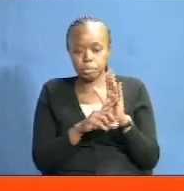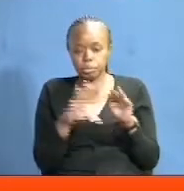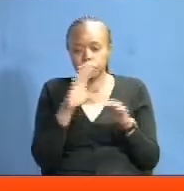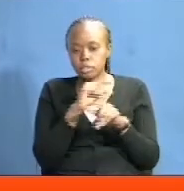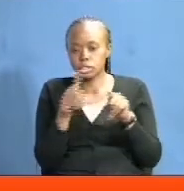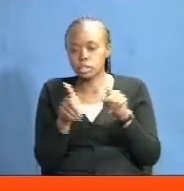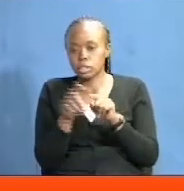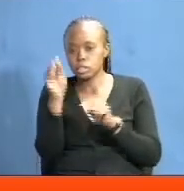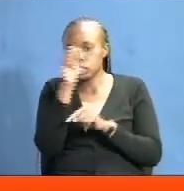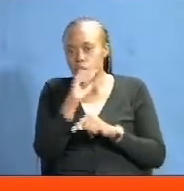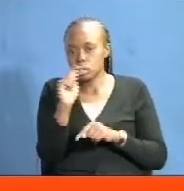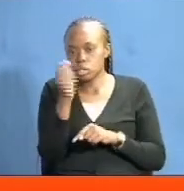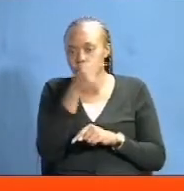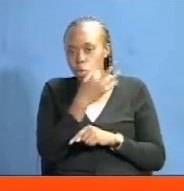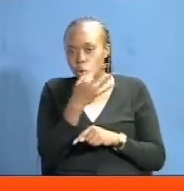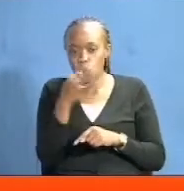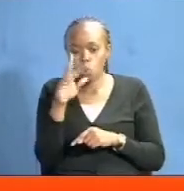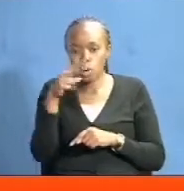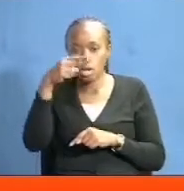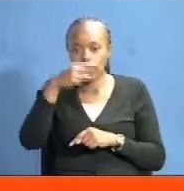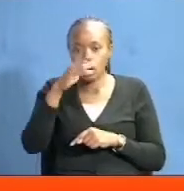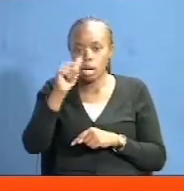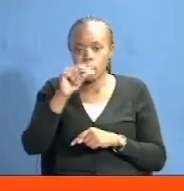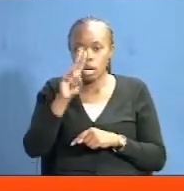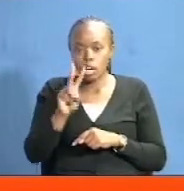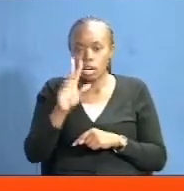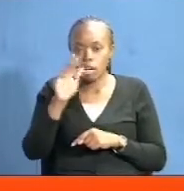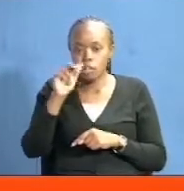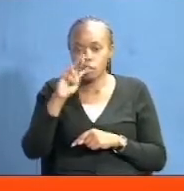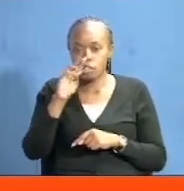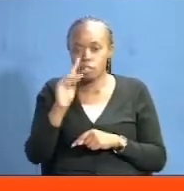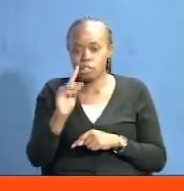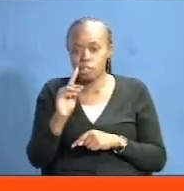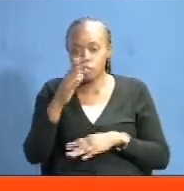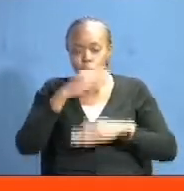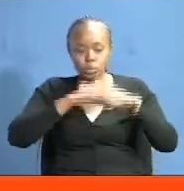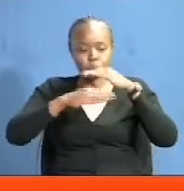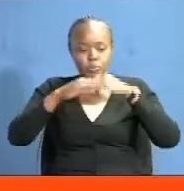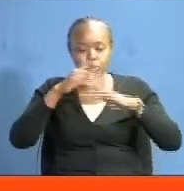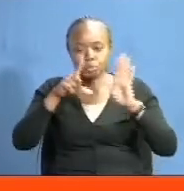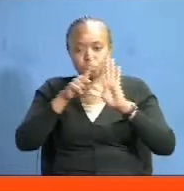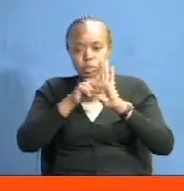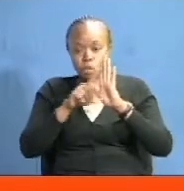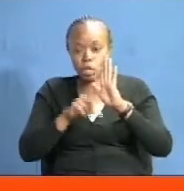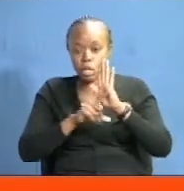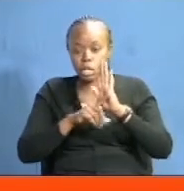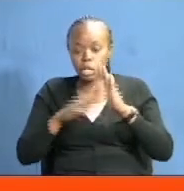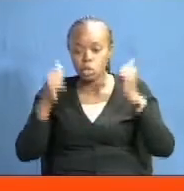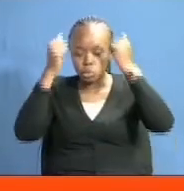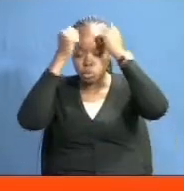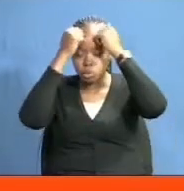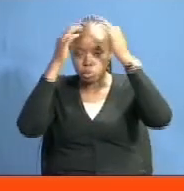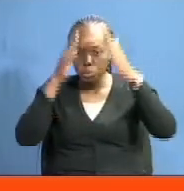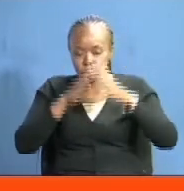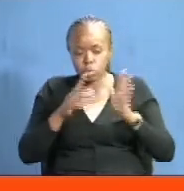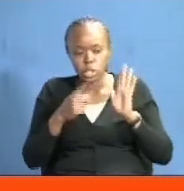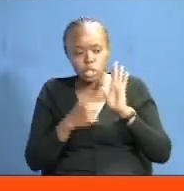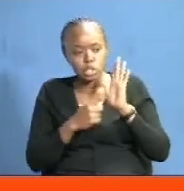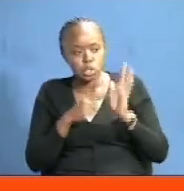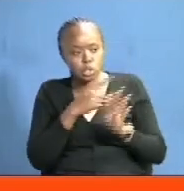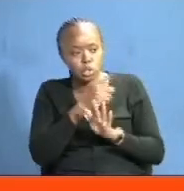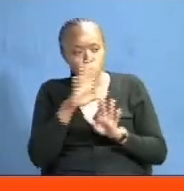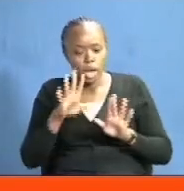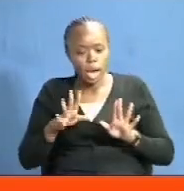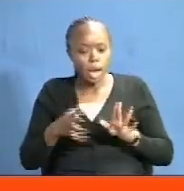president of the Harvard University for law students. Right. That shows you how much student leadership should play in